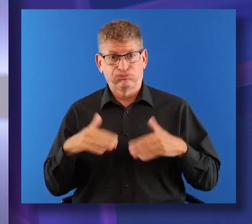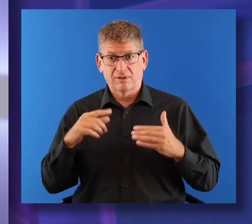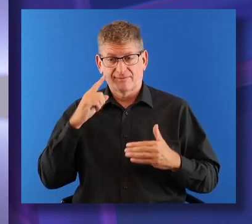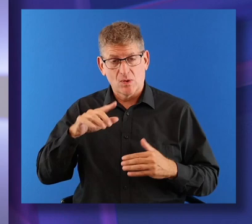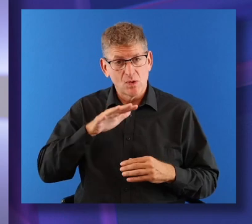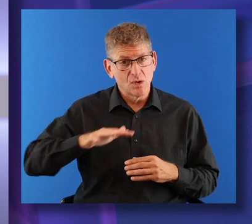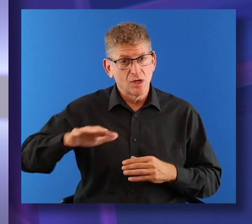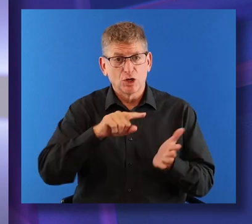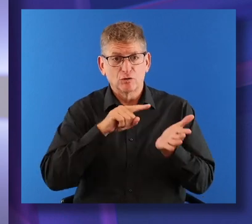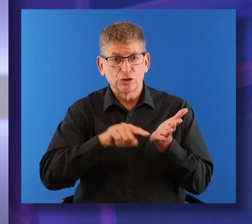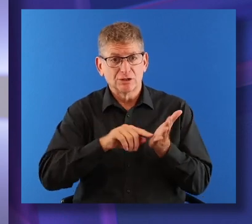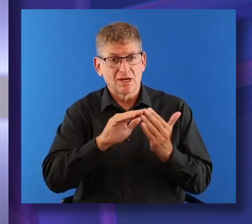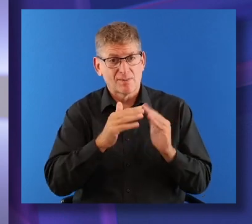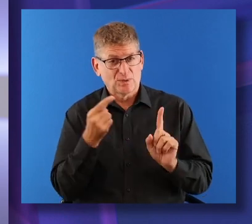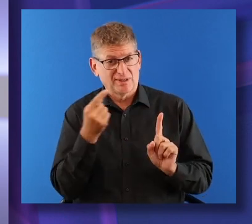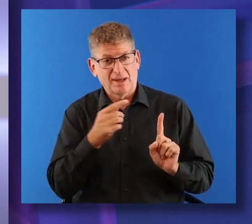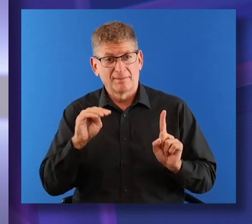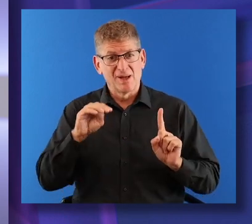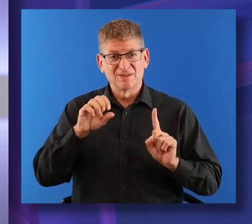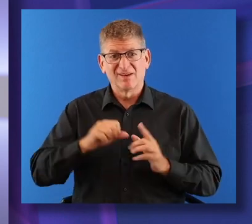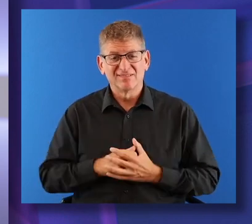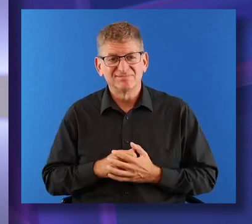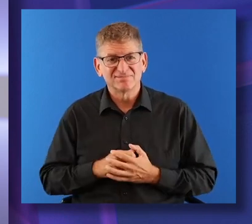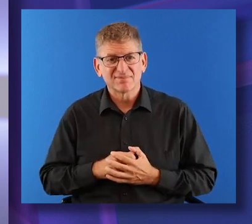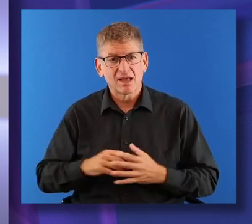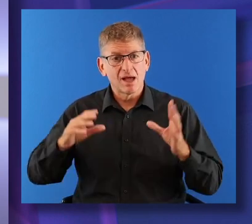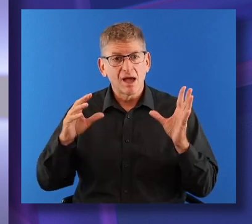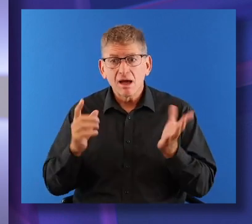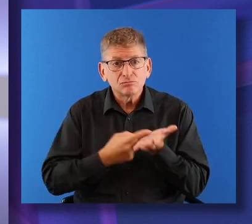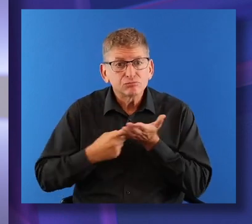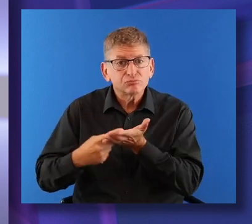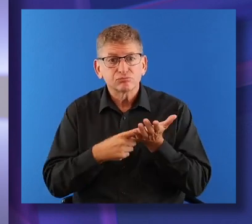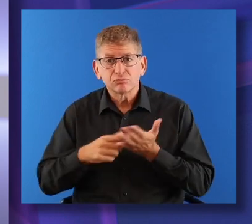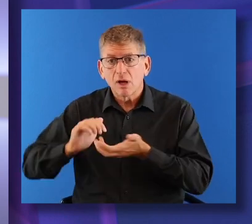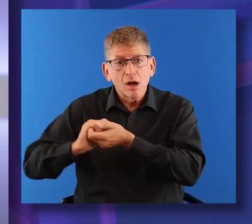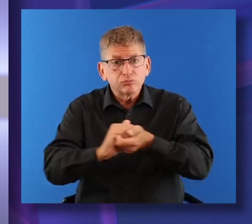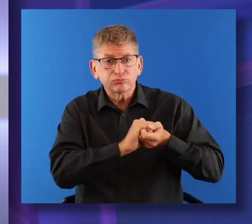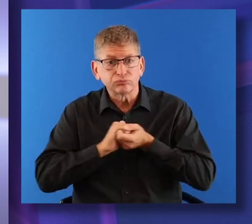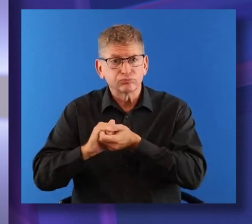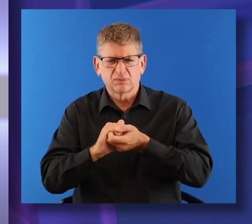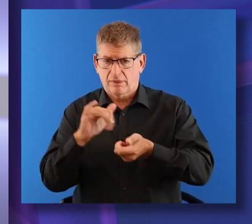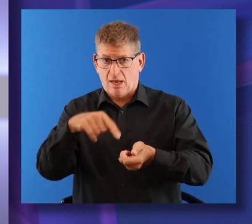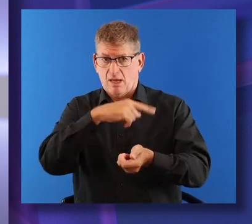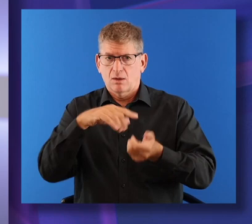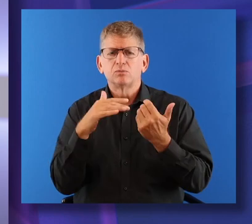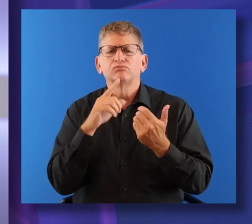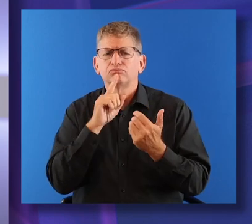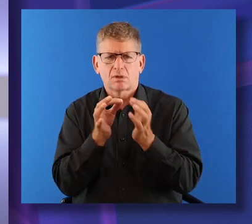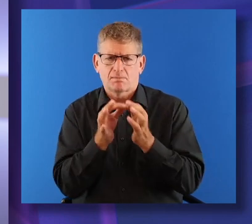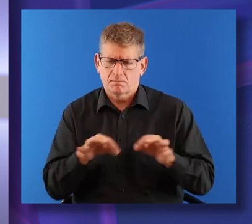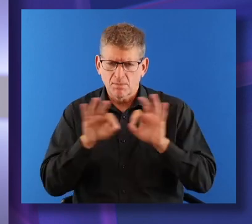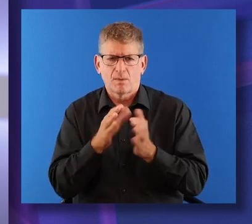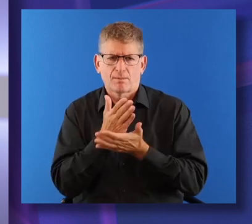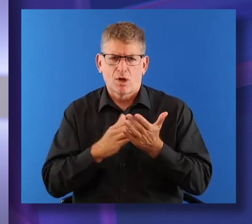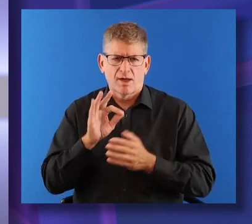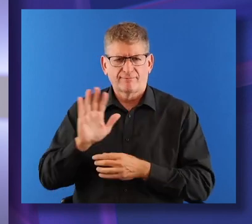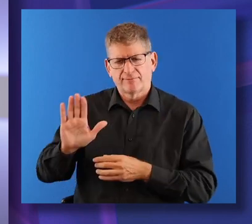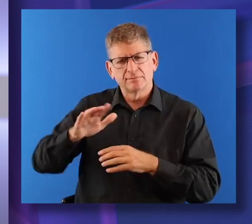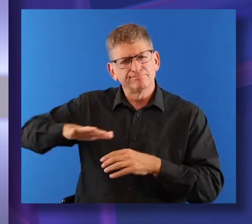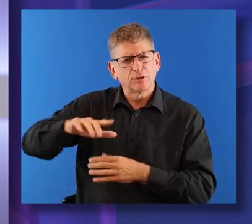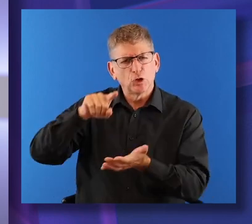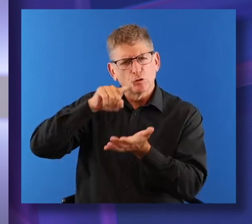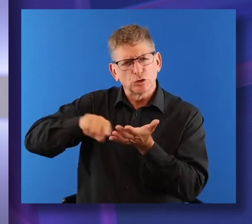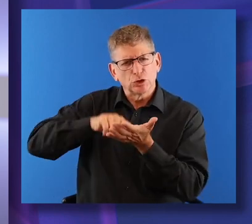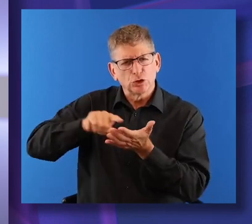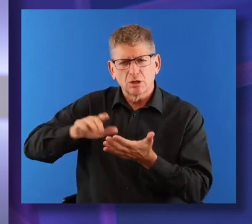special moment for the research community at Microsoft. Conversation and collaboration are such key parts of the conduct of research,